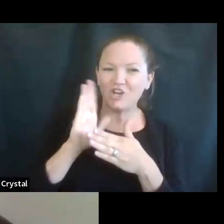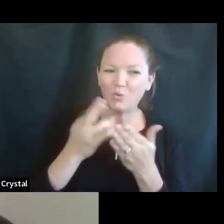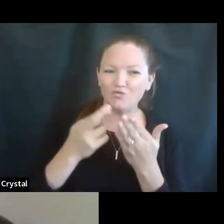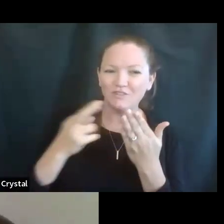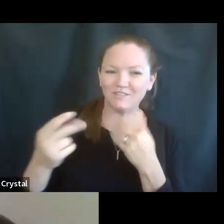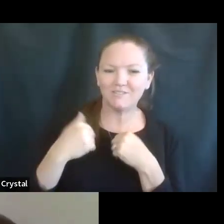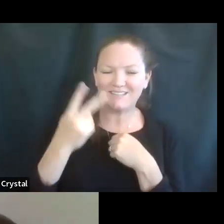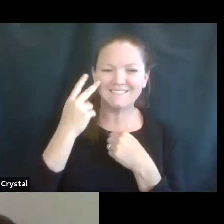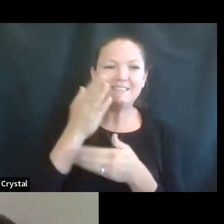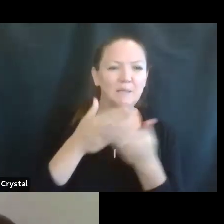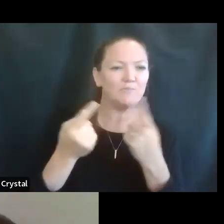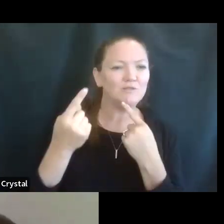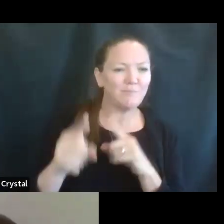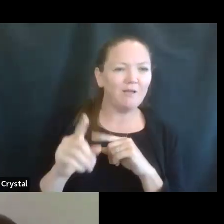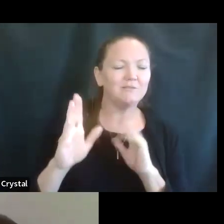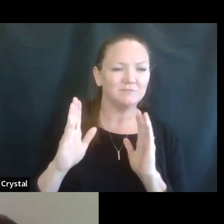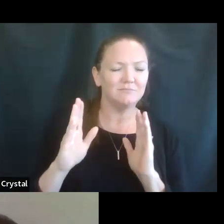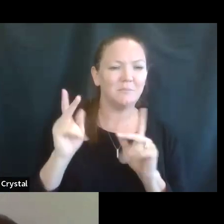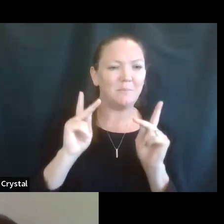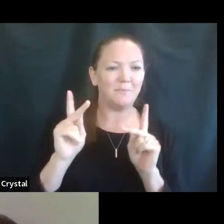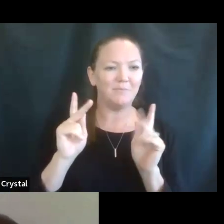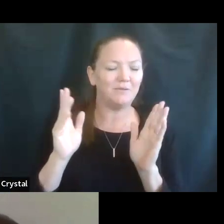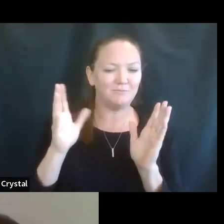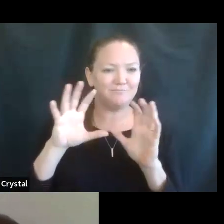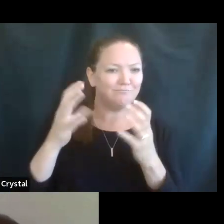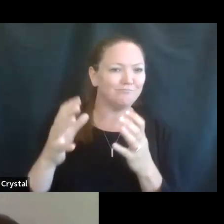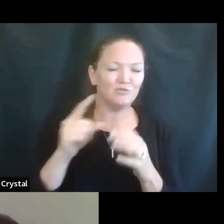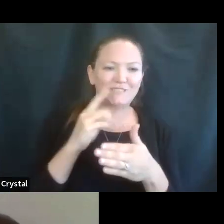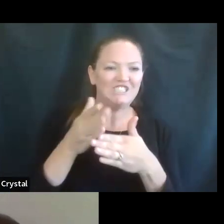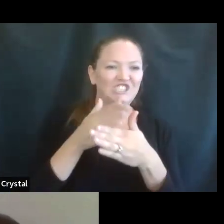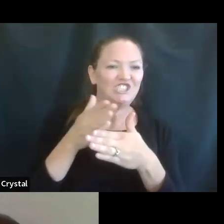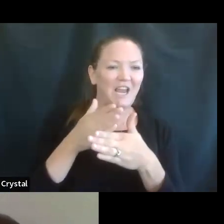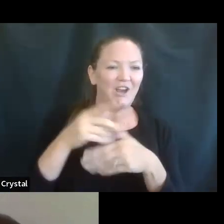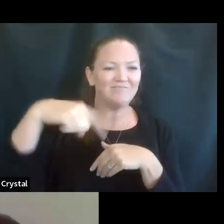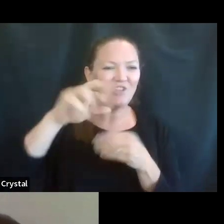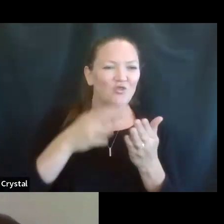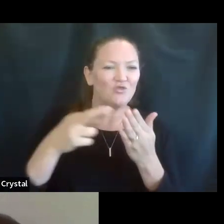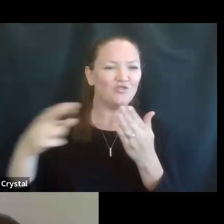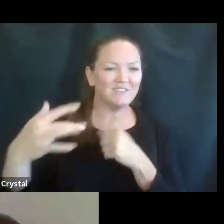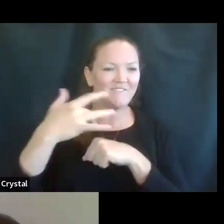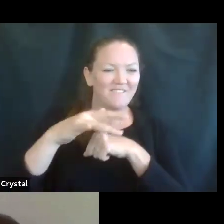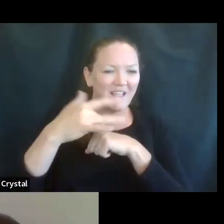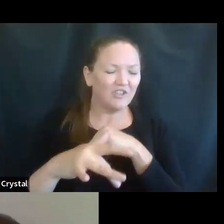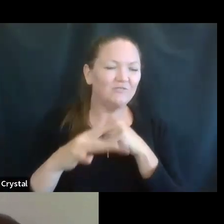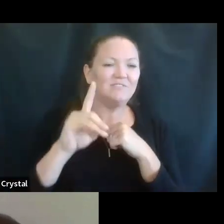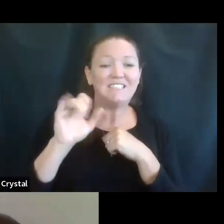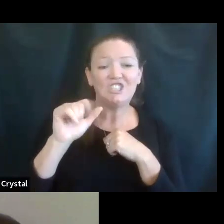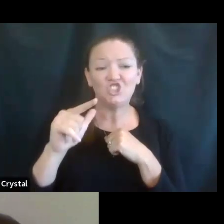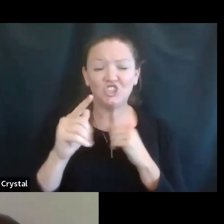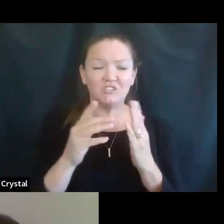some responses. Folks in the ecosystem sharing some resources that they have available, whether it's digital literacy trainings